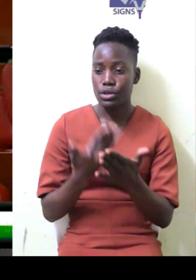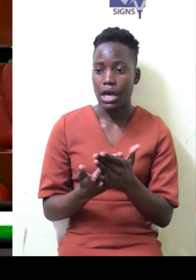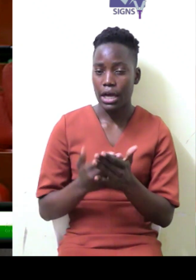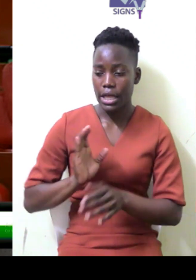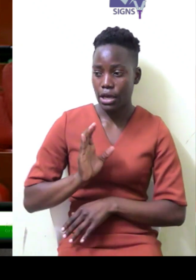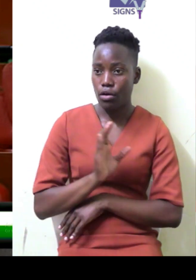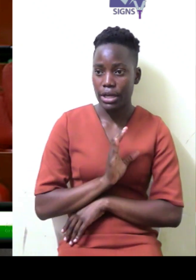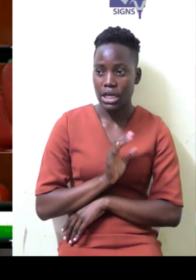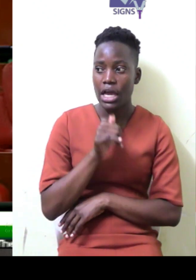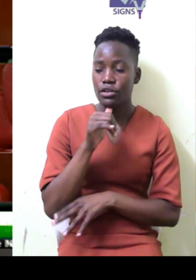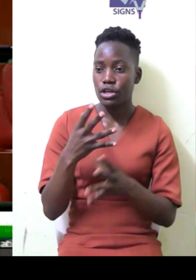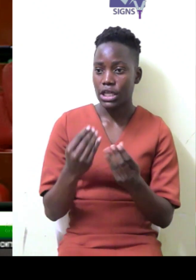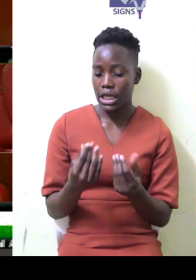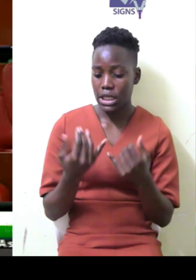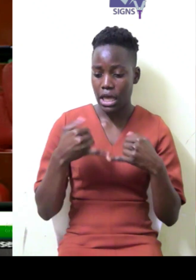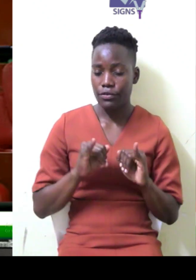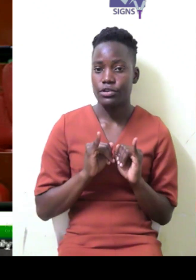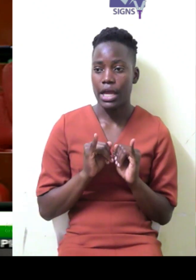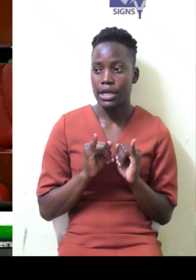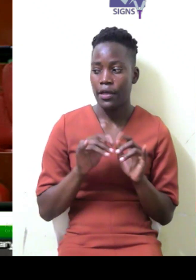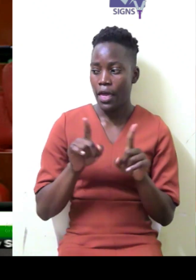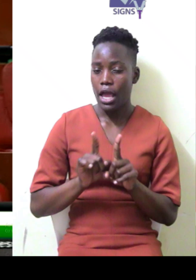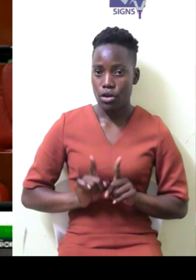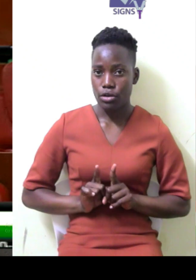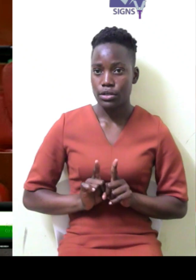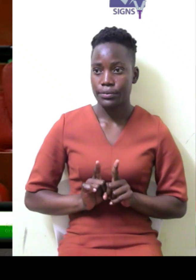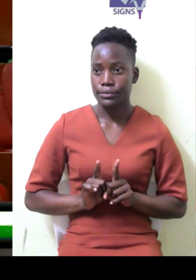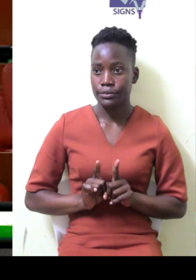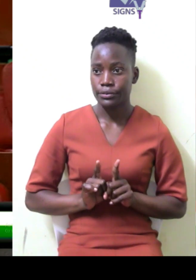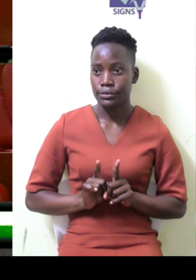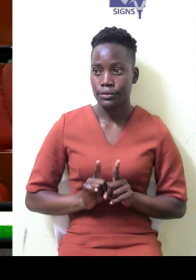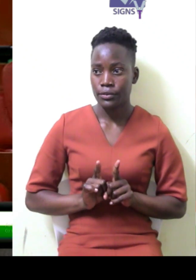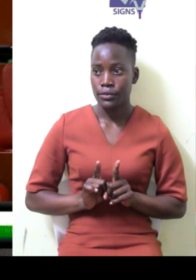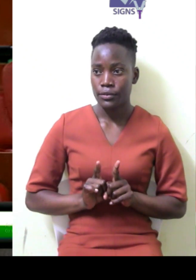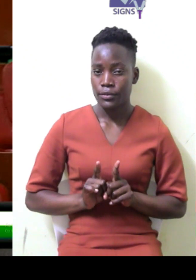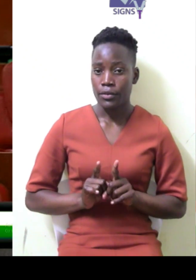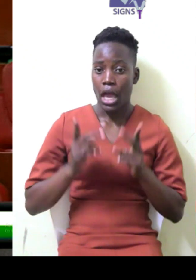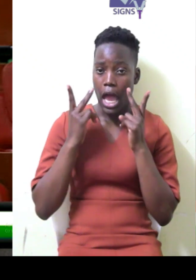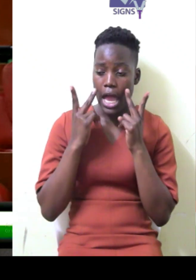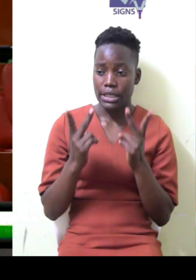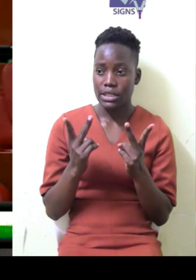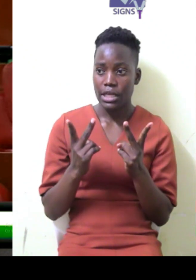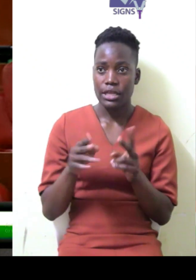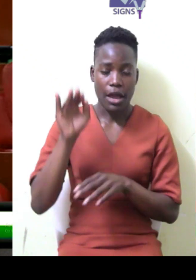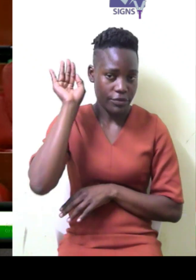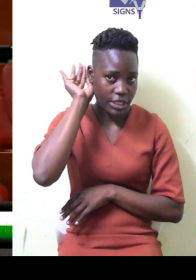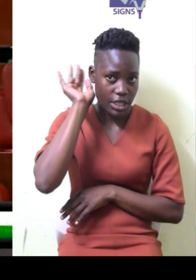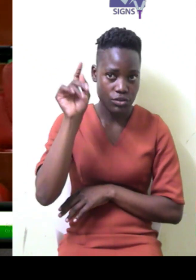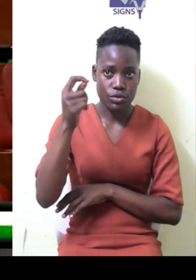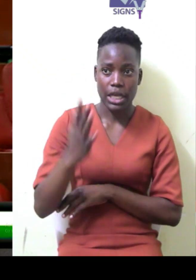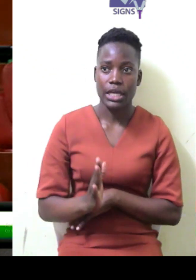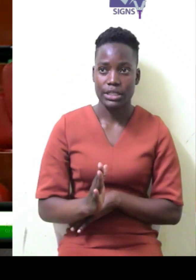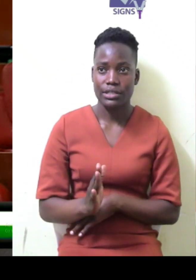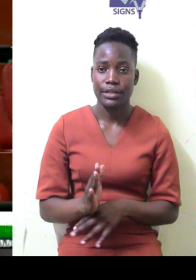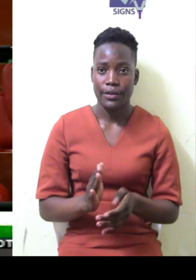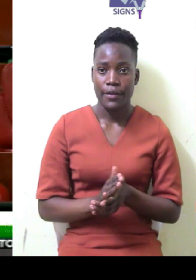It has not been easy. They have tried. And in particular, I see they have listened to Kenyans.